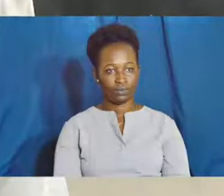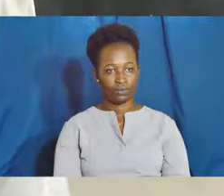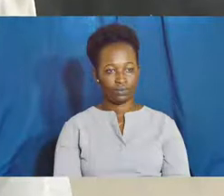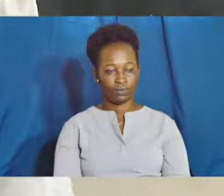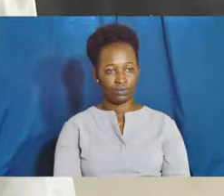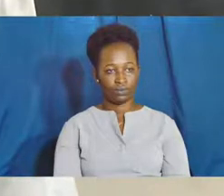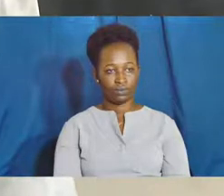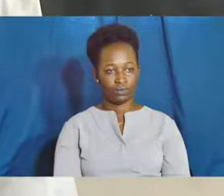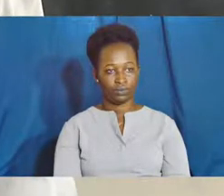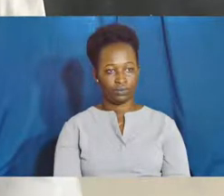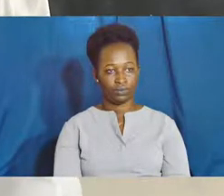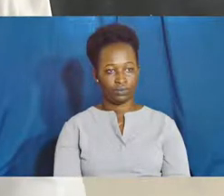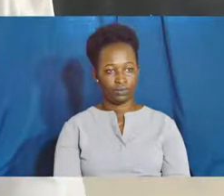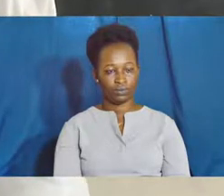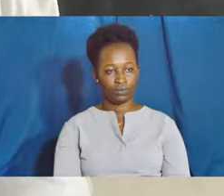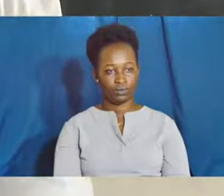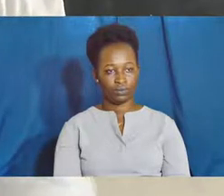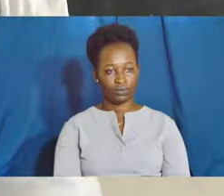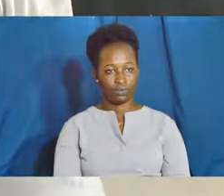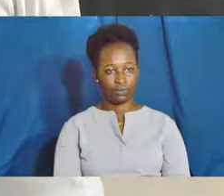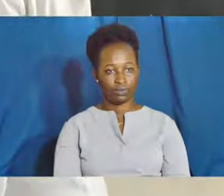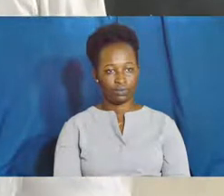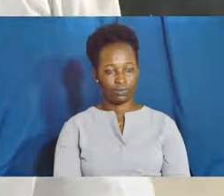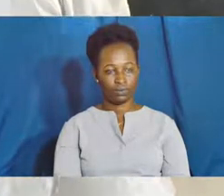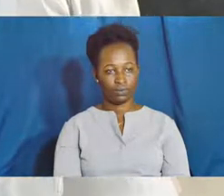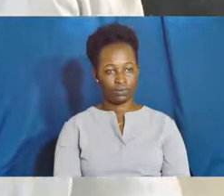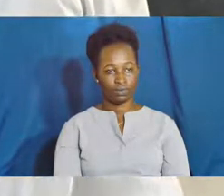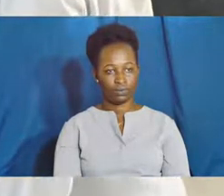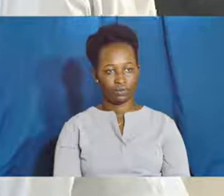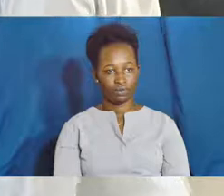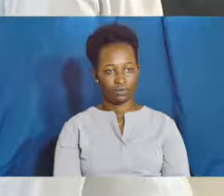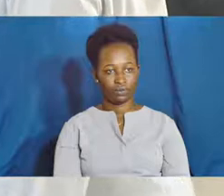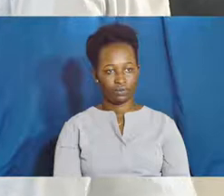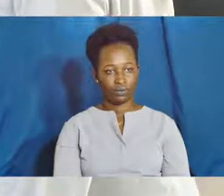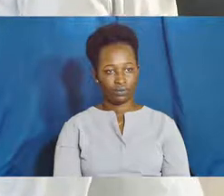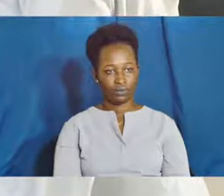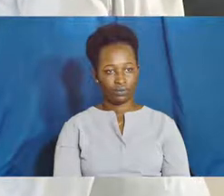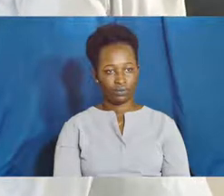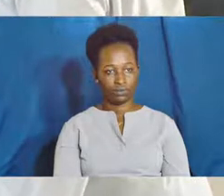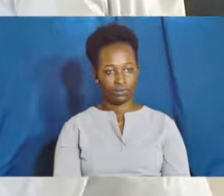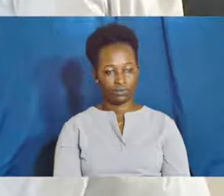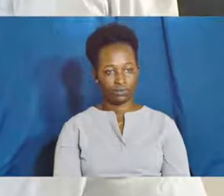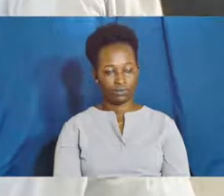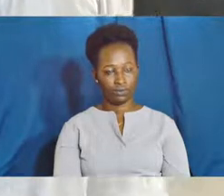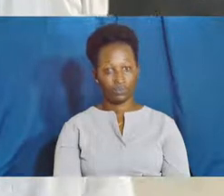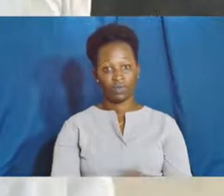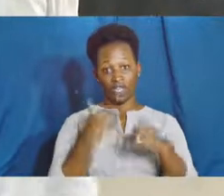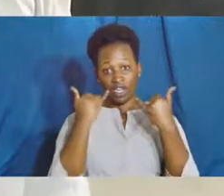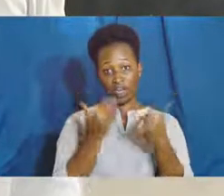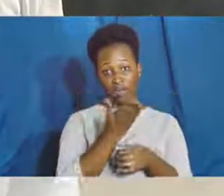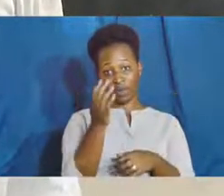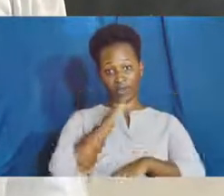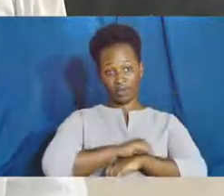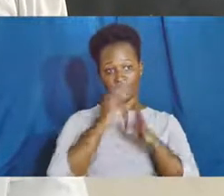currents out from the node. Now, students, when